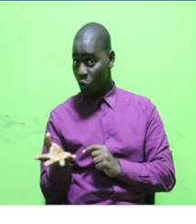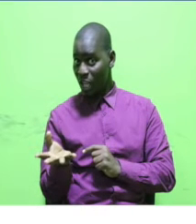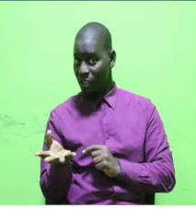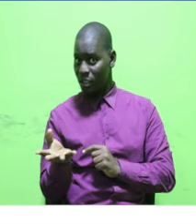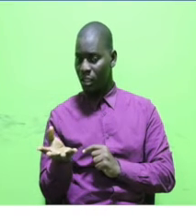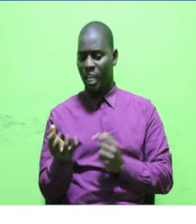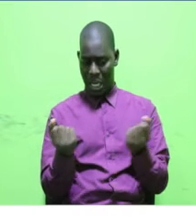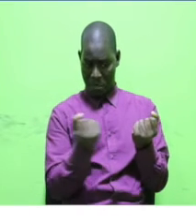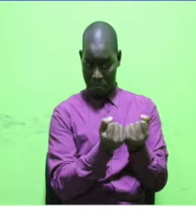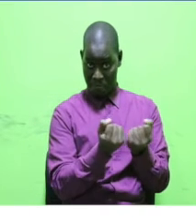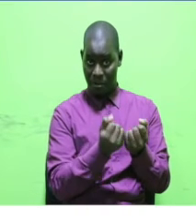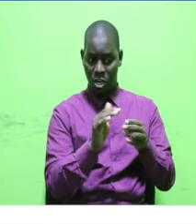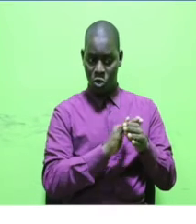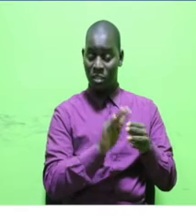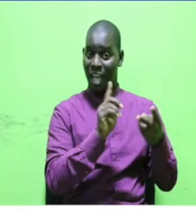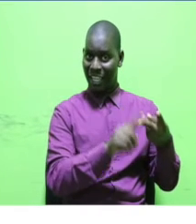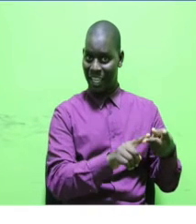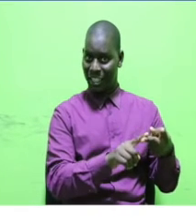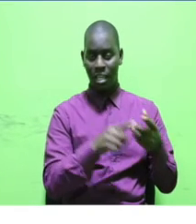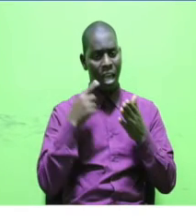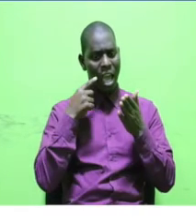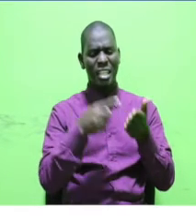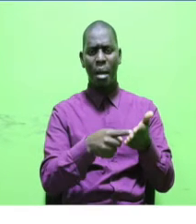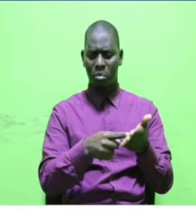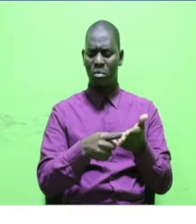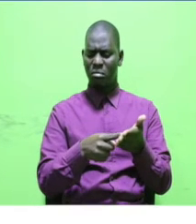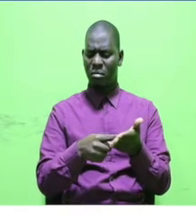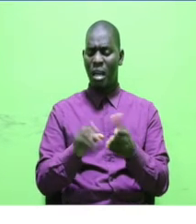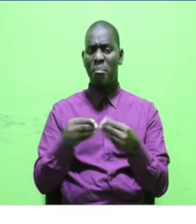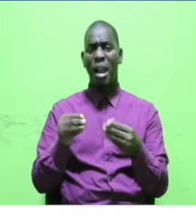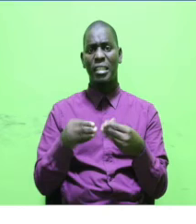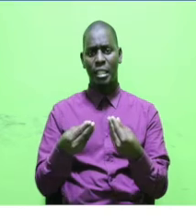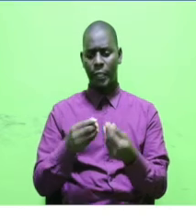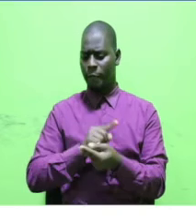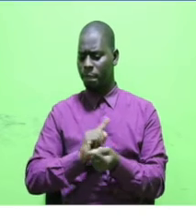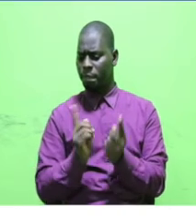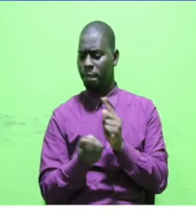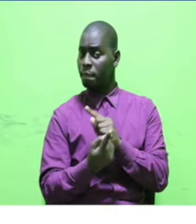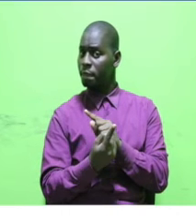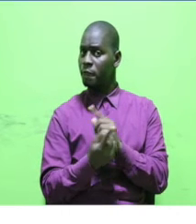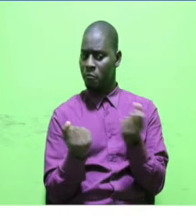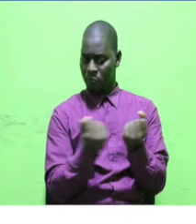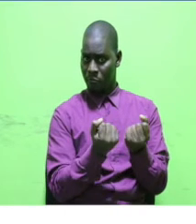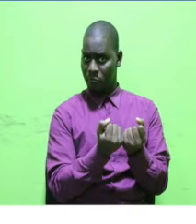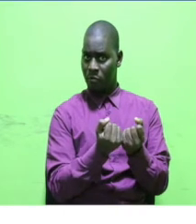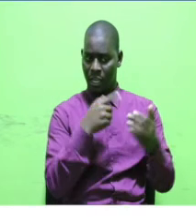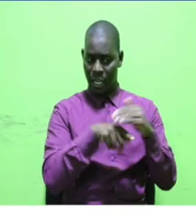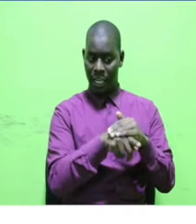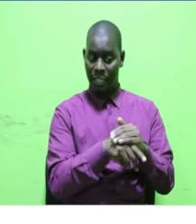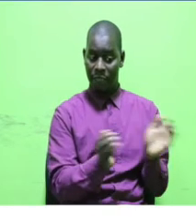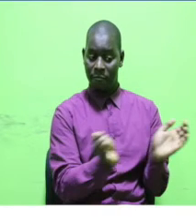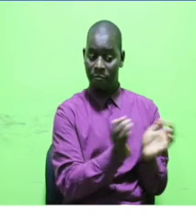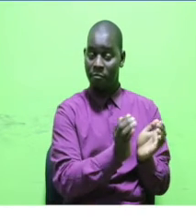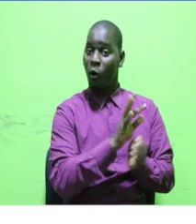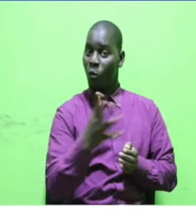waste into useful products that can be used again. Example, plastic waste can be turned into